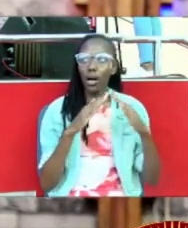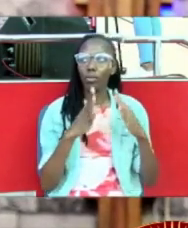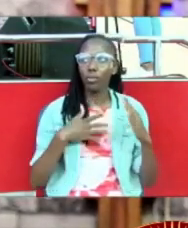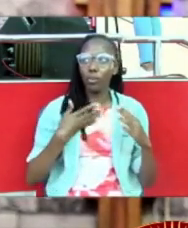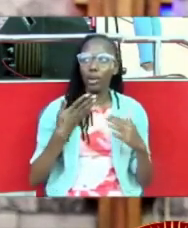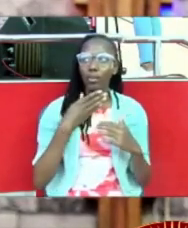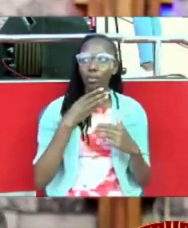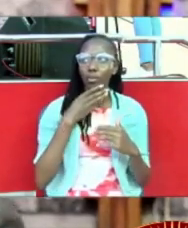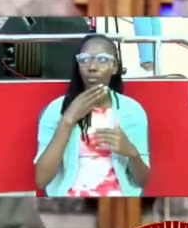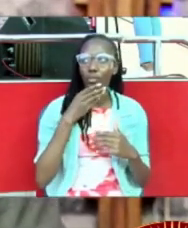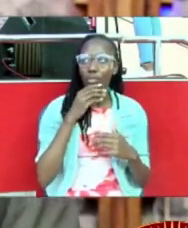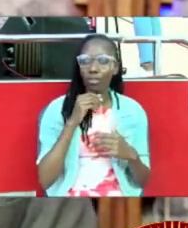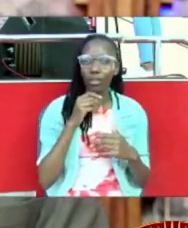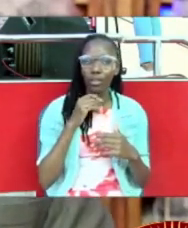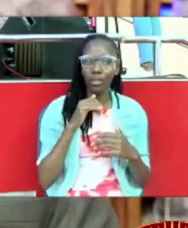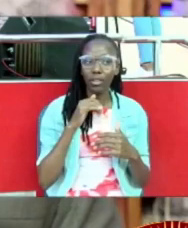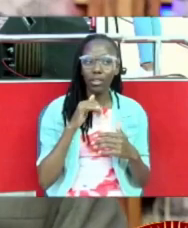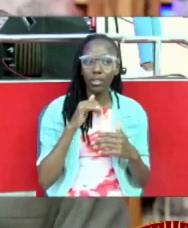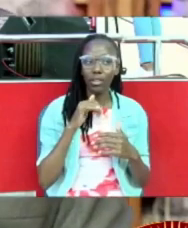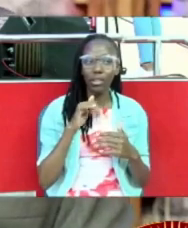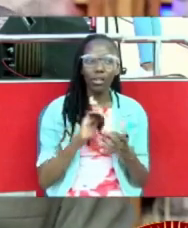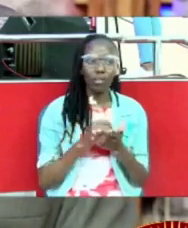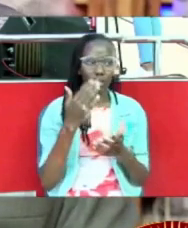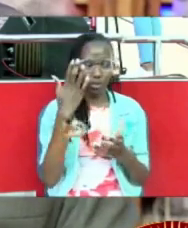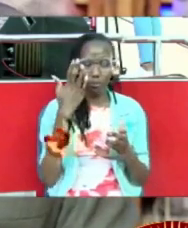So that's why she's not able to come.